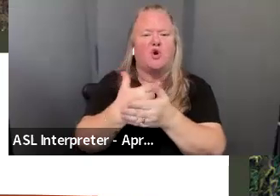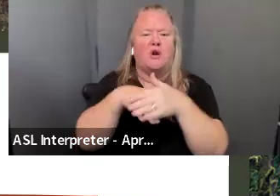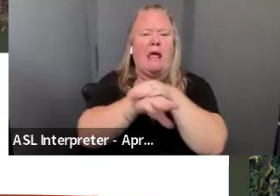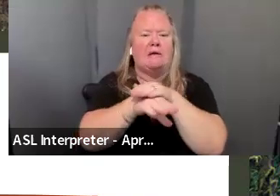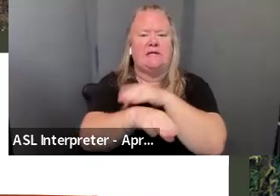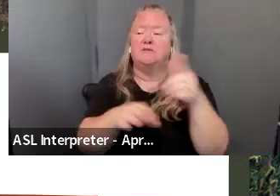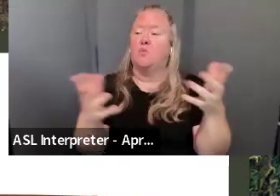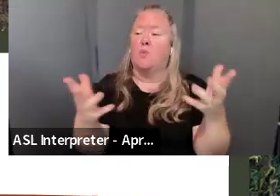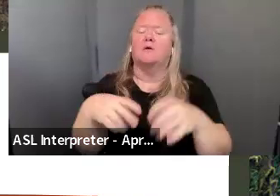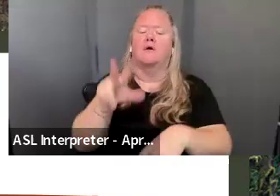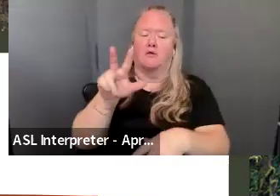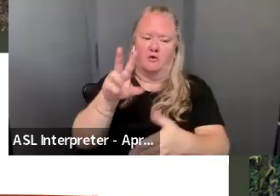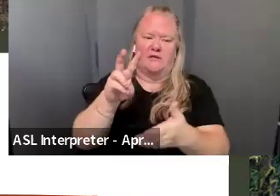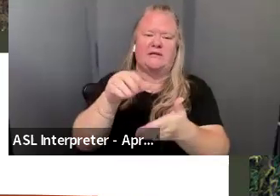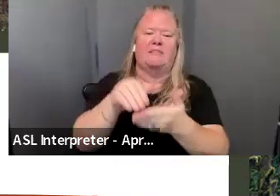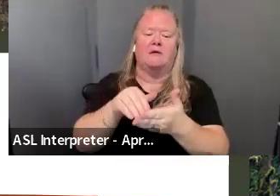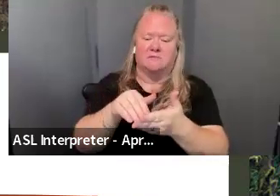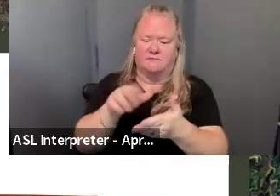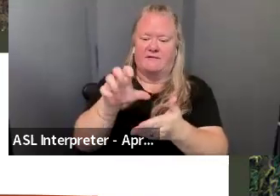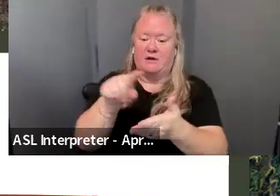that $36,500 benefit.